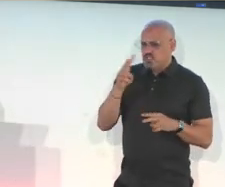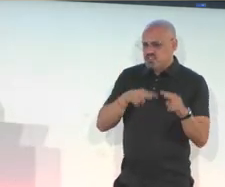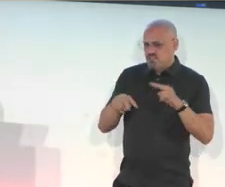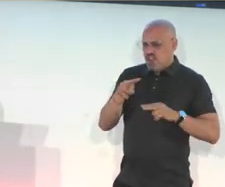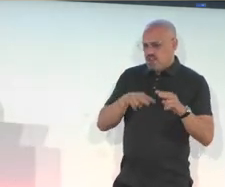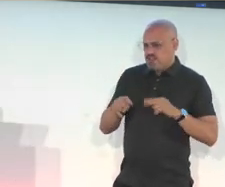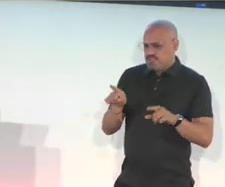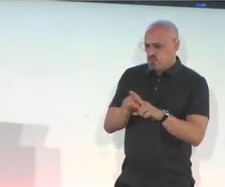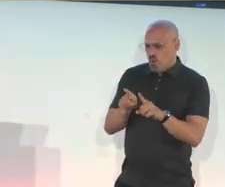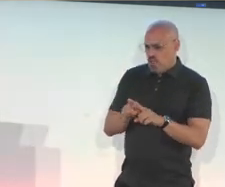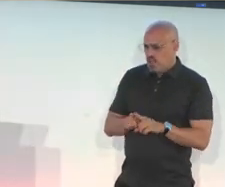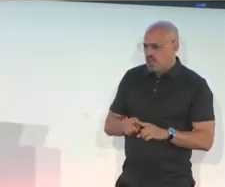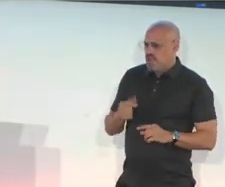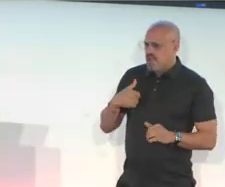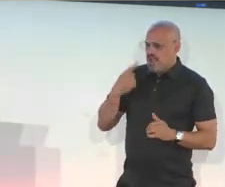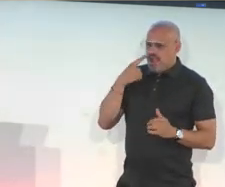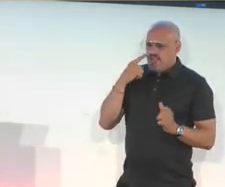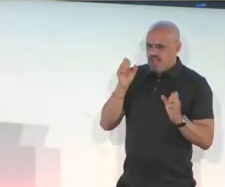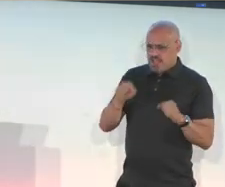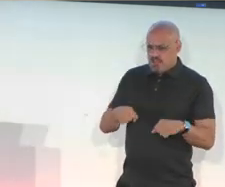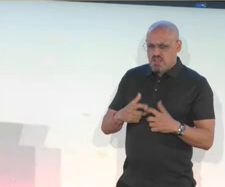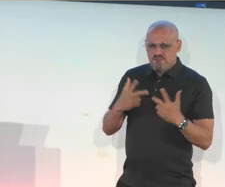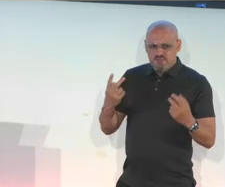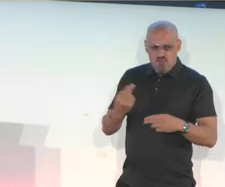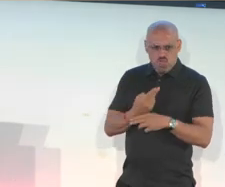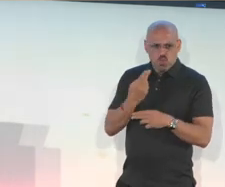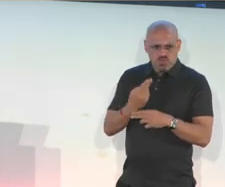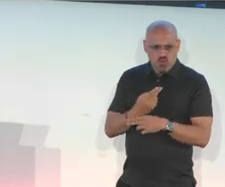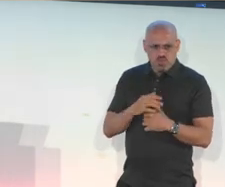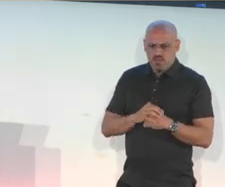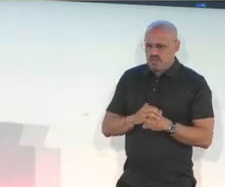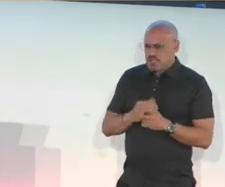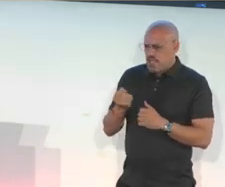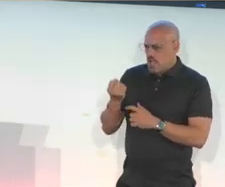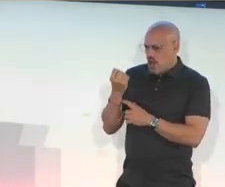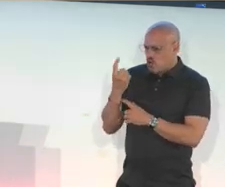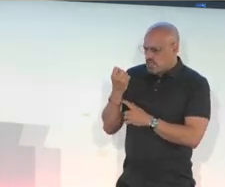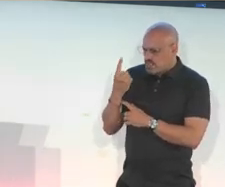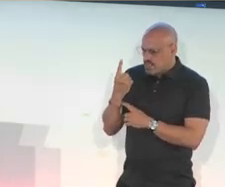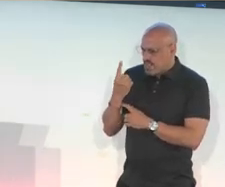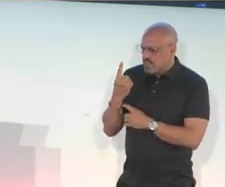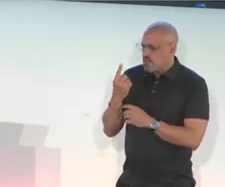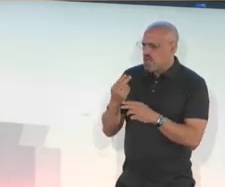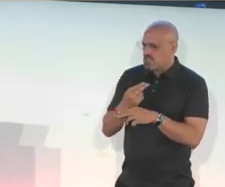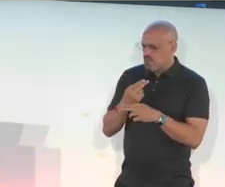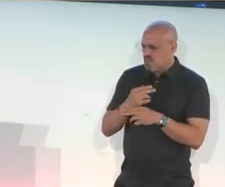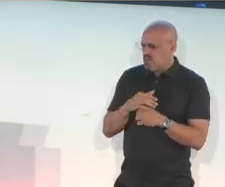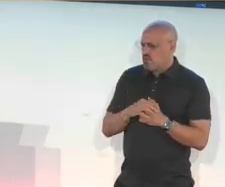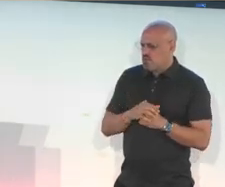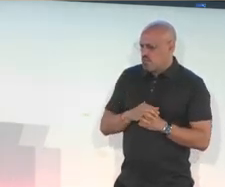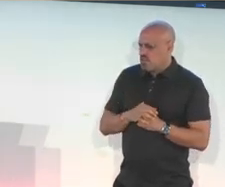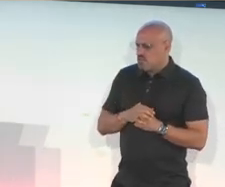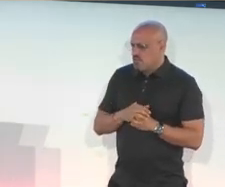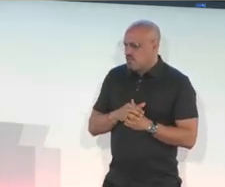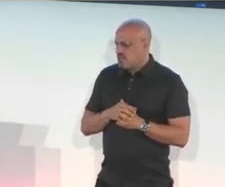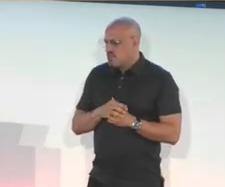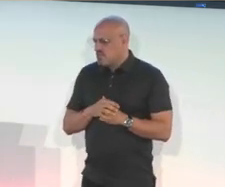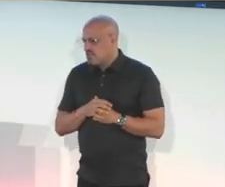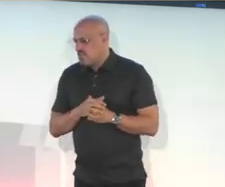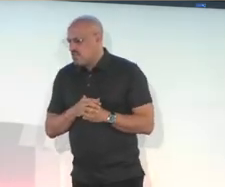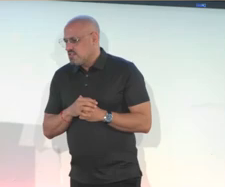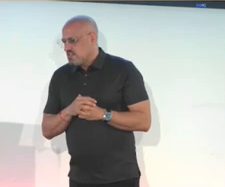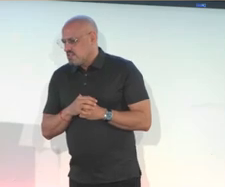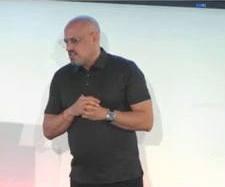surveillance as well, I think that could be very useful, understanding the possibilities of